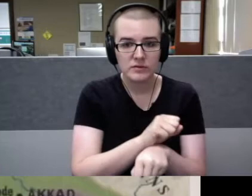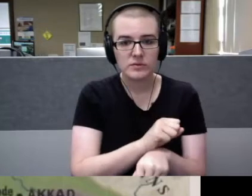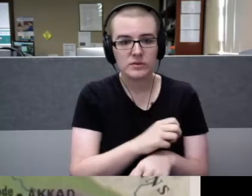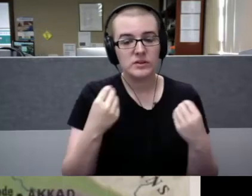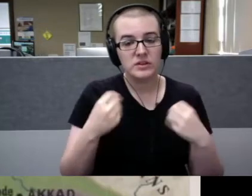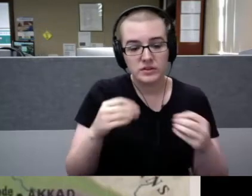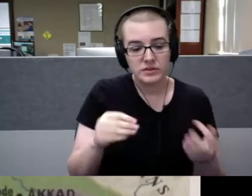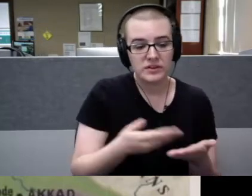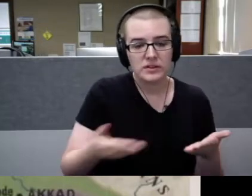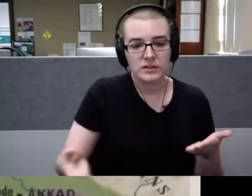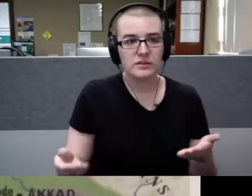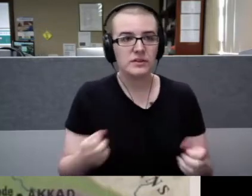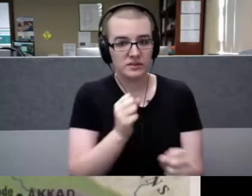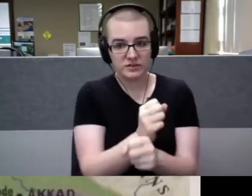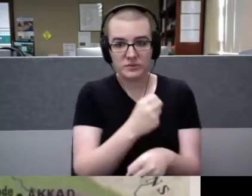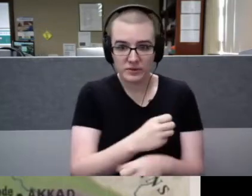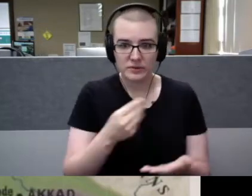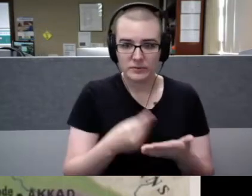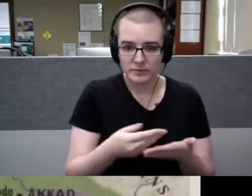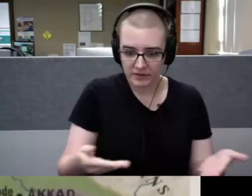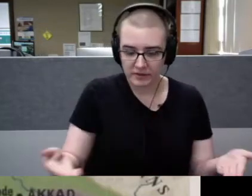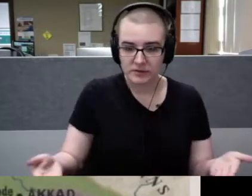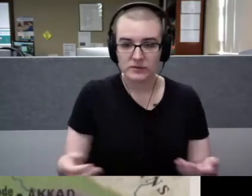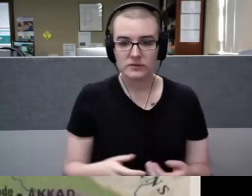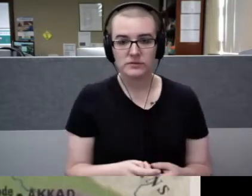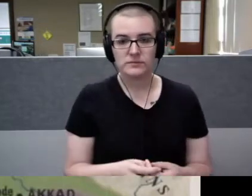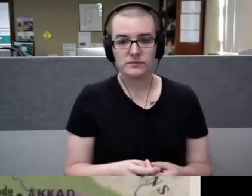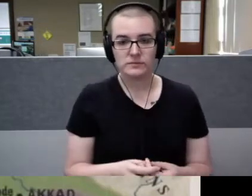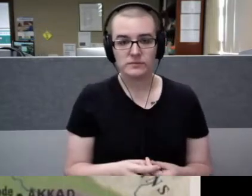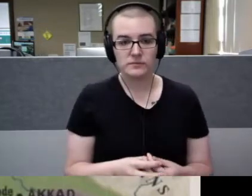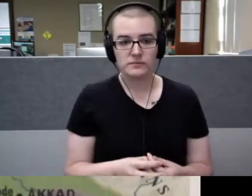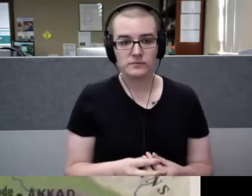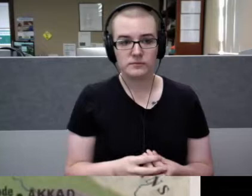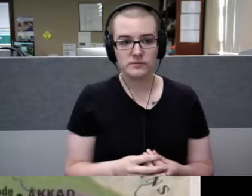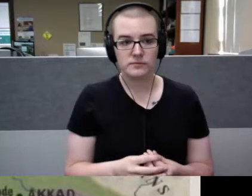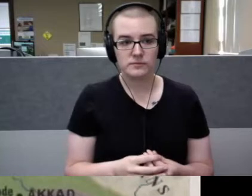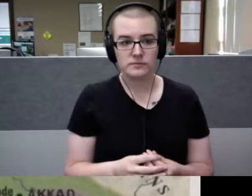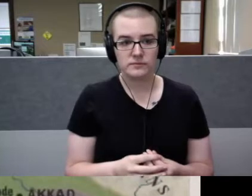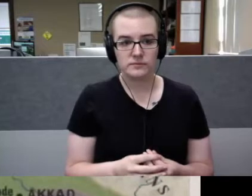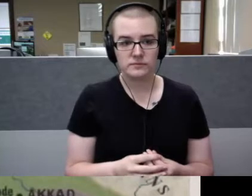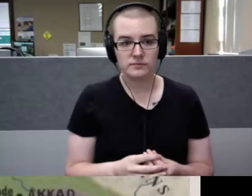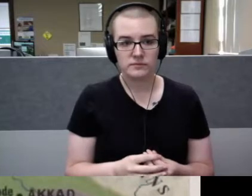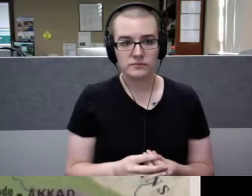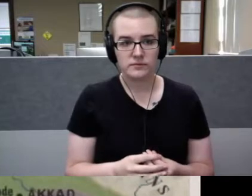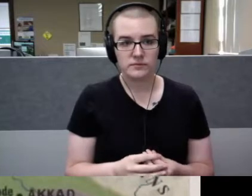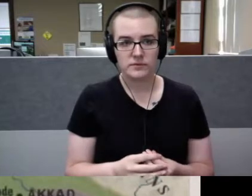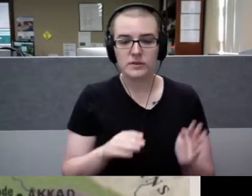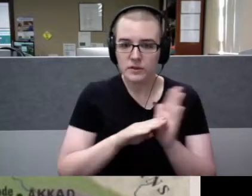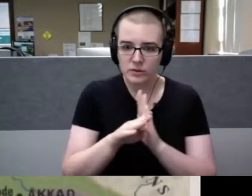creating goods. And when you have time to master those crafts, you